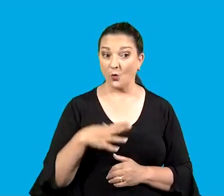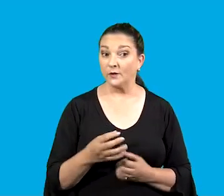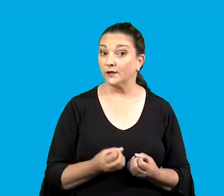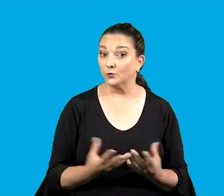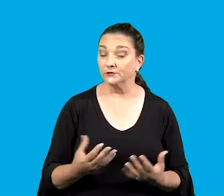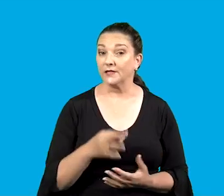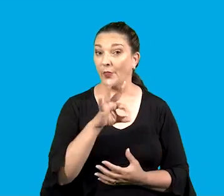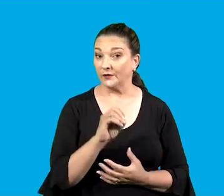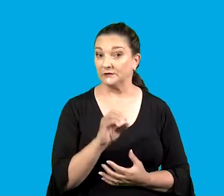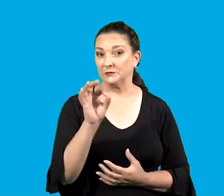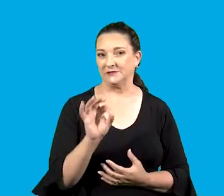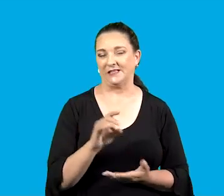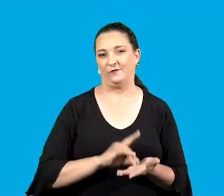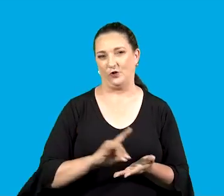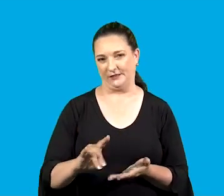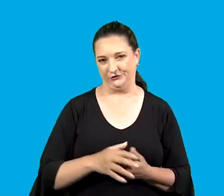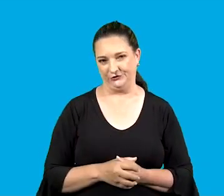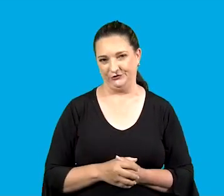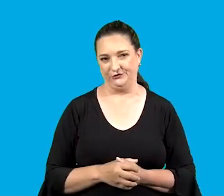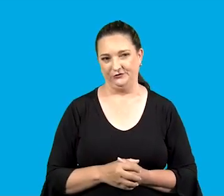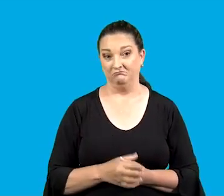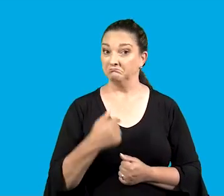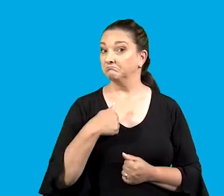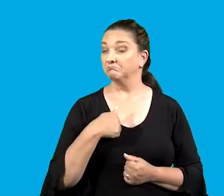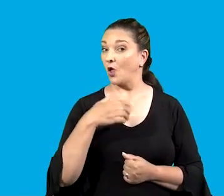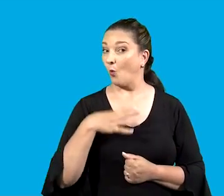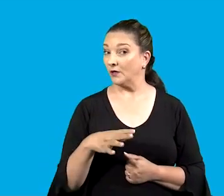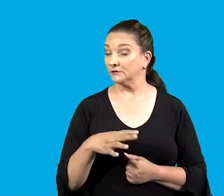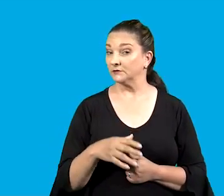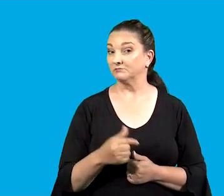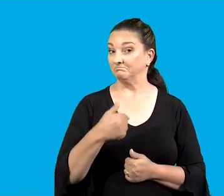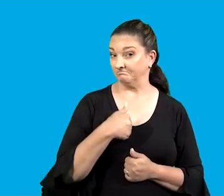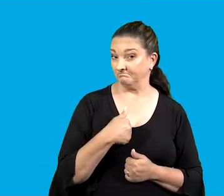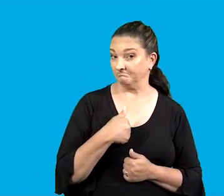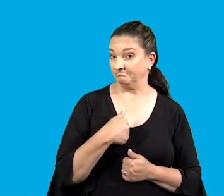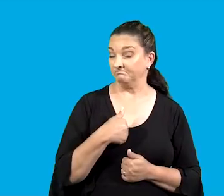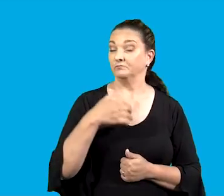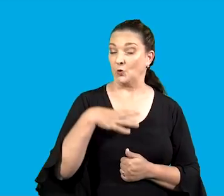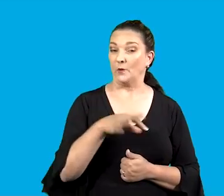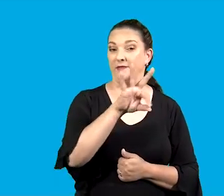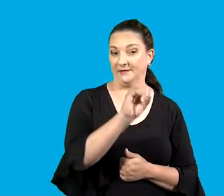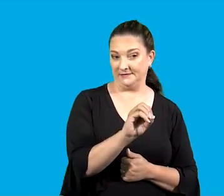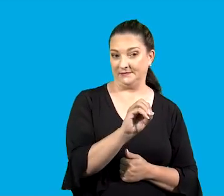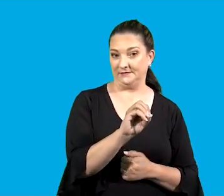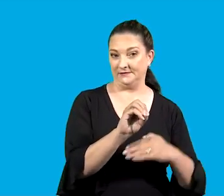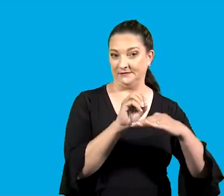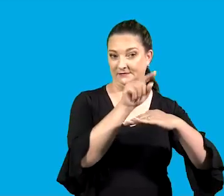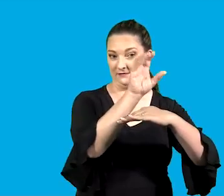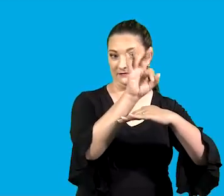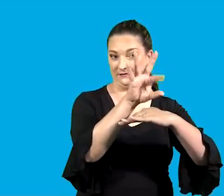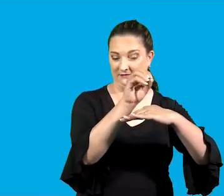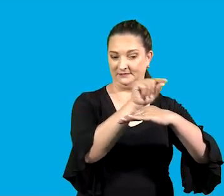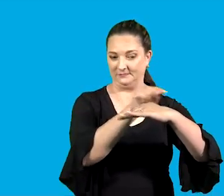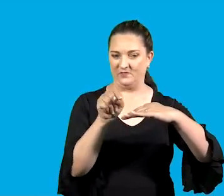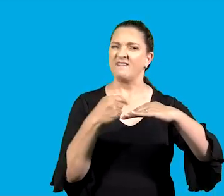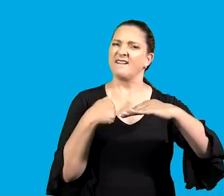30%, which is now cash. So I'll use the what I want. I want 30. I